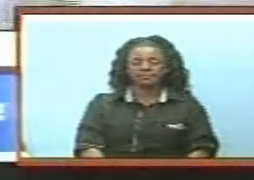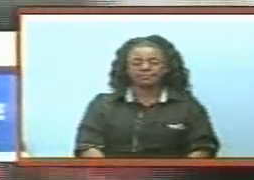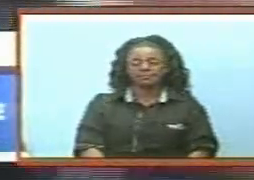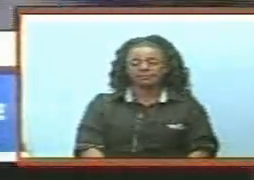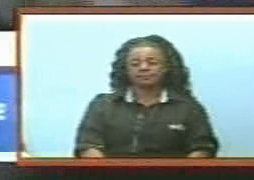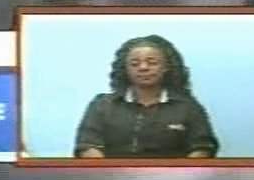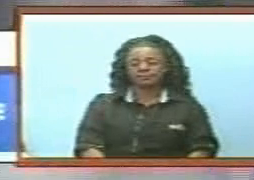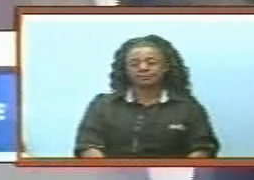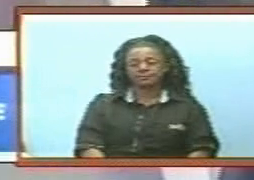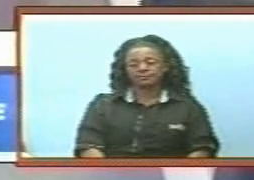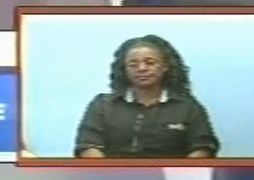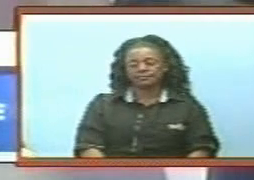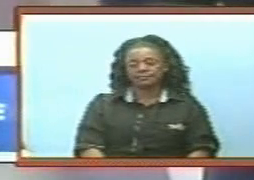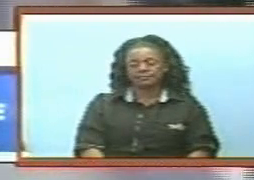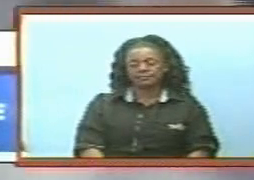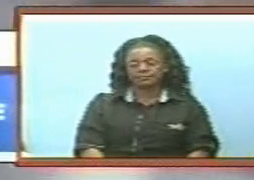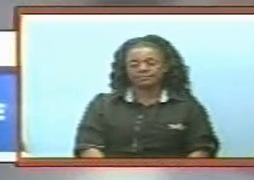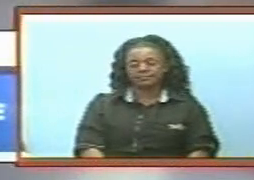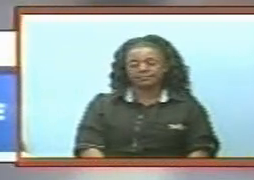us, family.